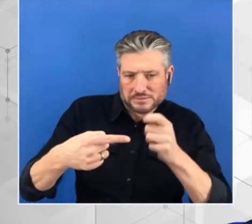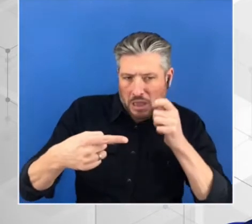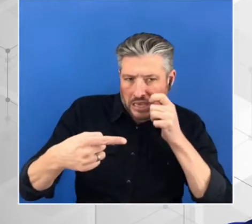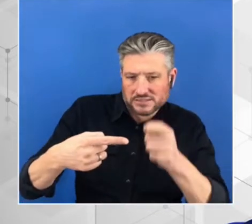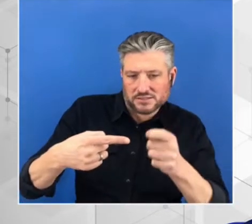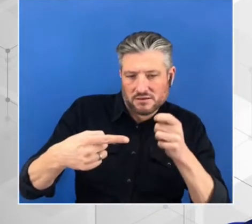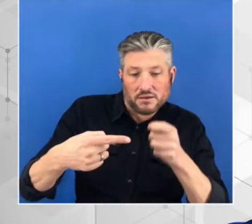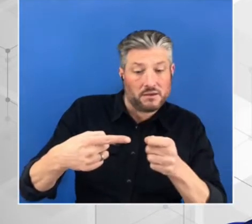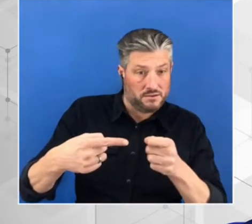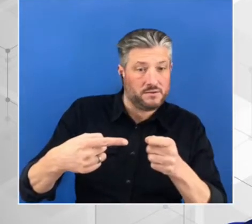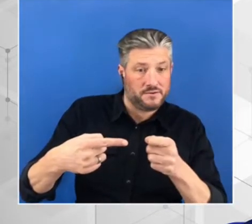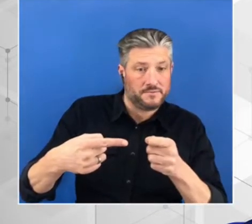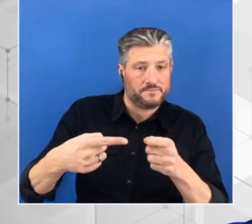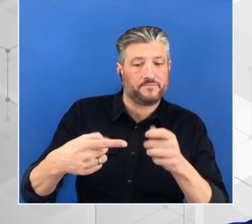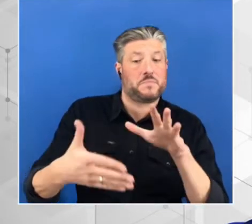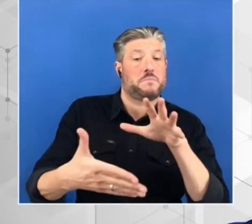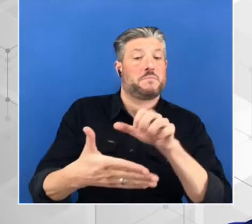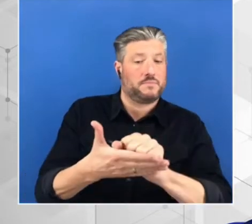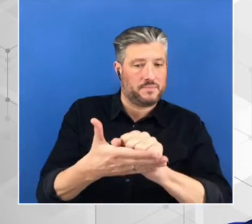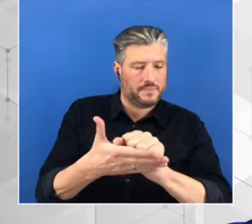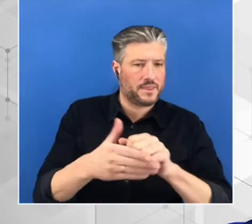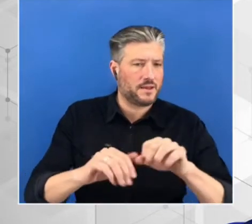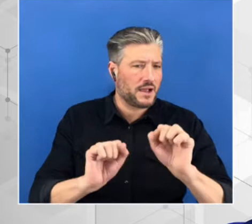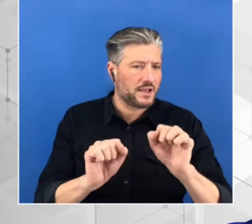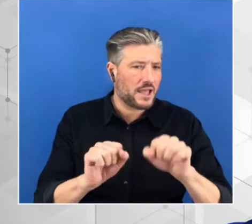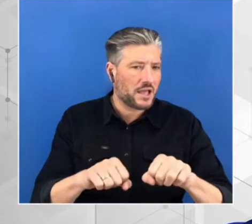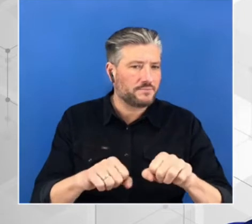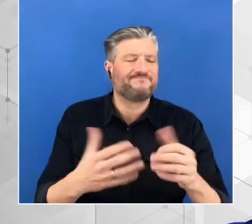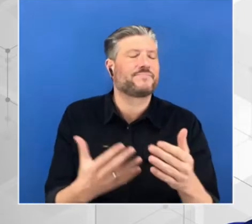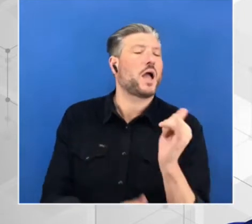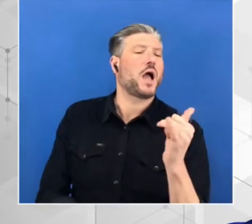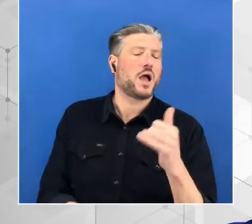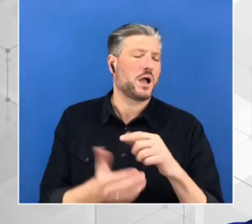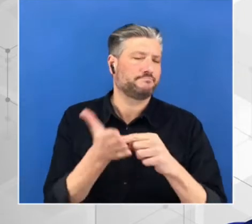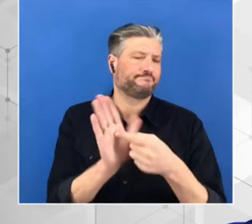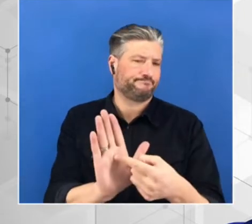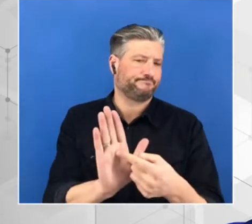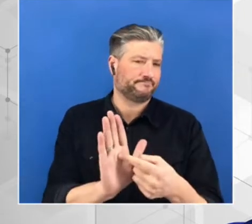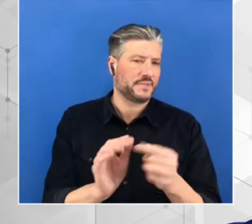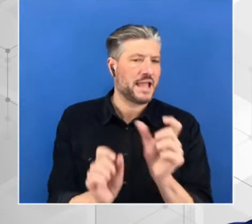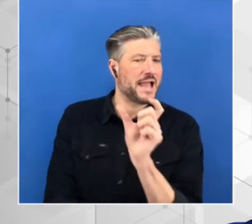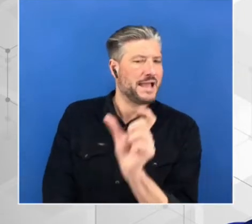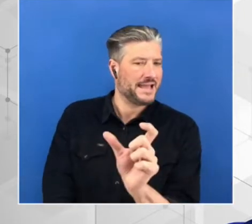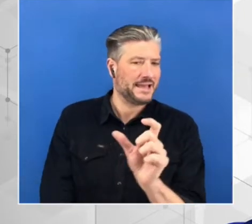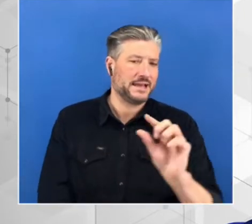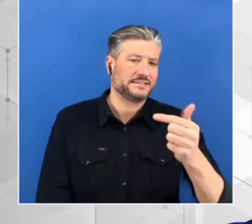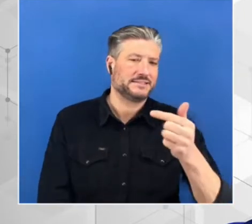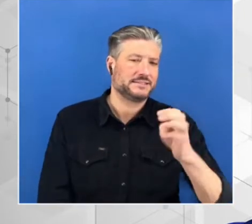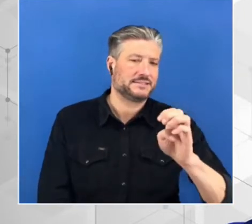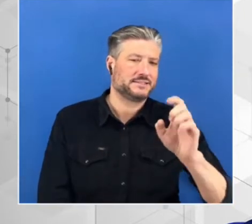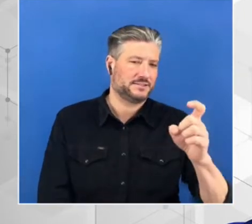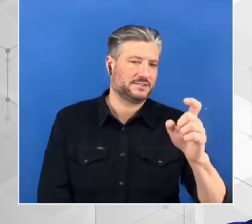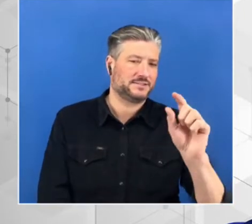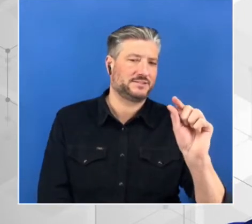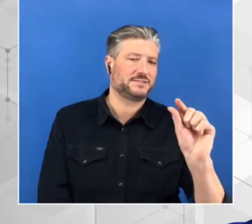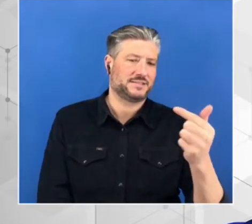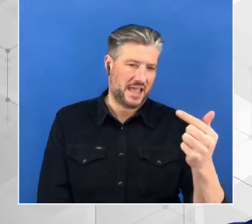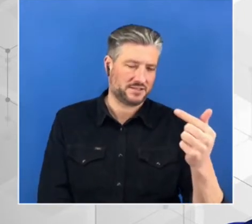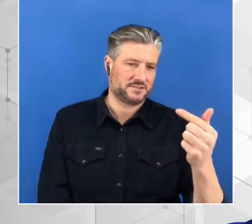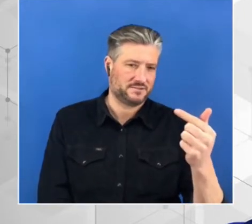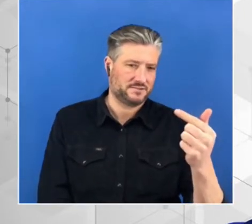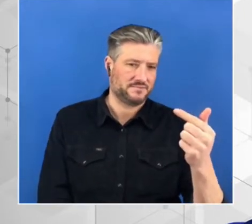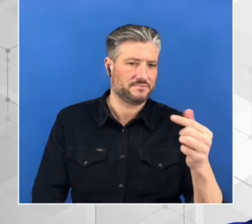you can, a text element in the browser, you can inspect the color of that